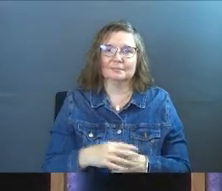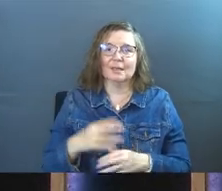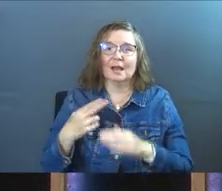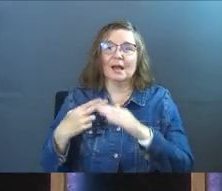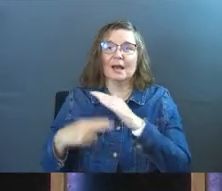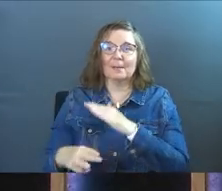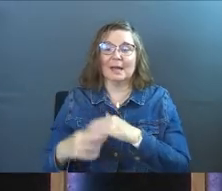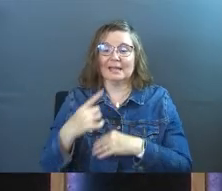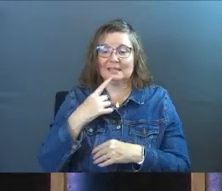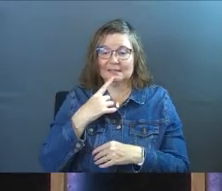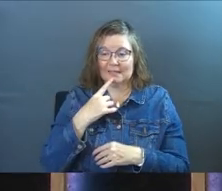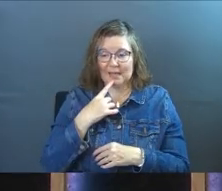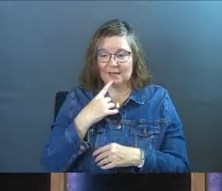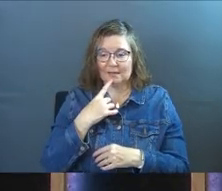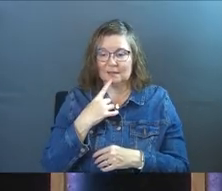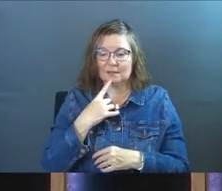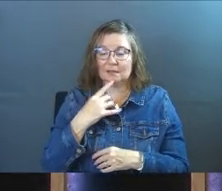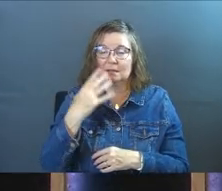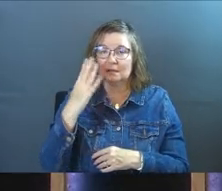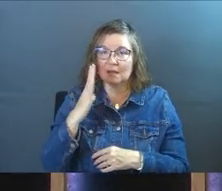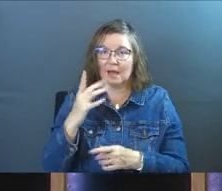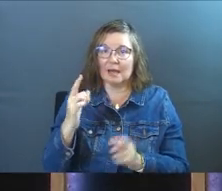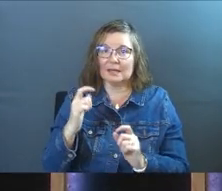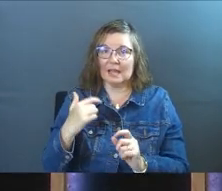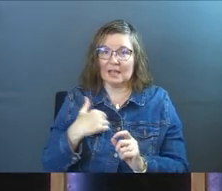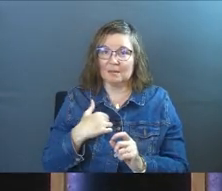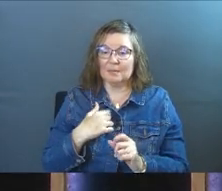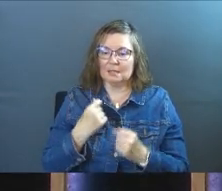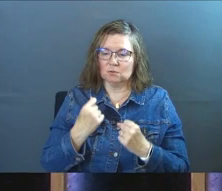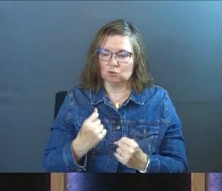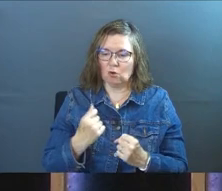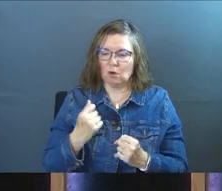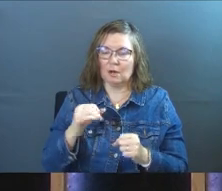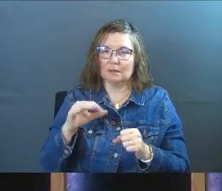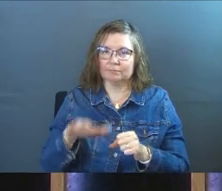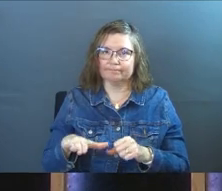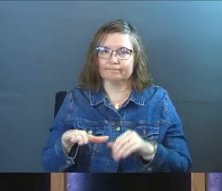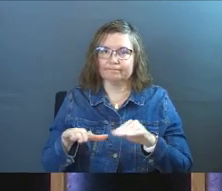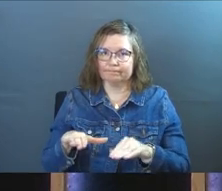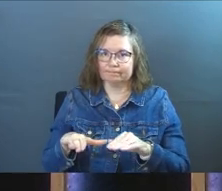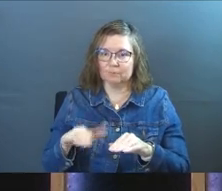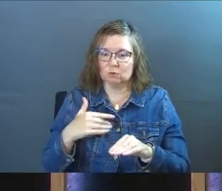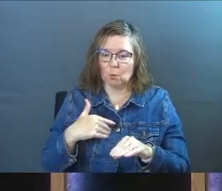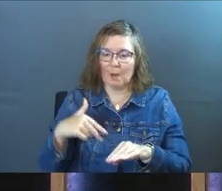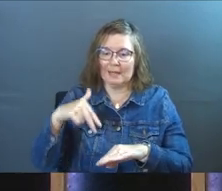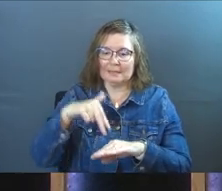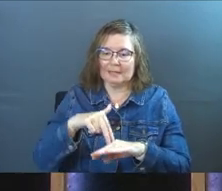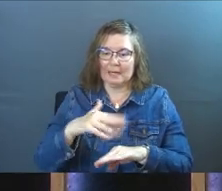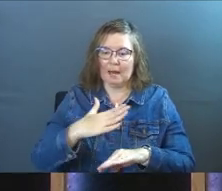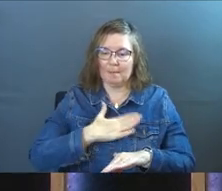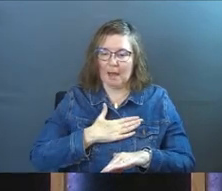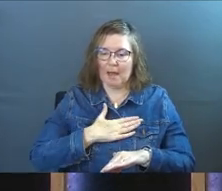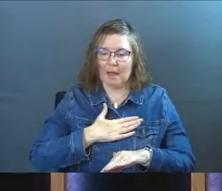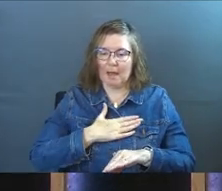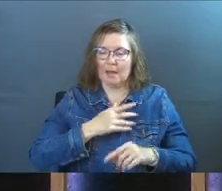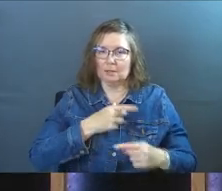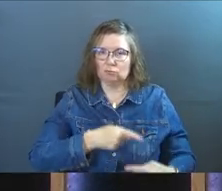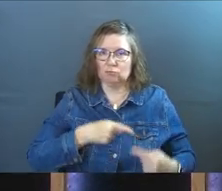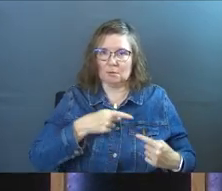Habakkuk sitting here saying, God gave me sure feet so I could stand on my mountains.